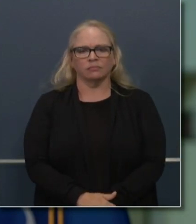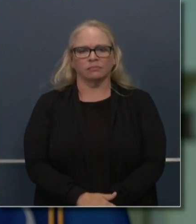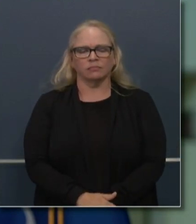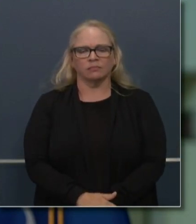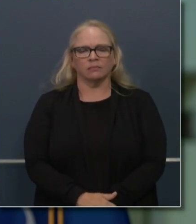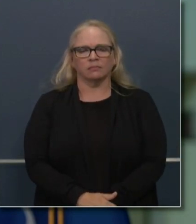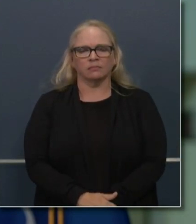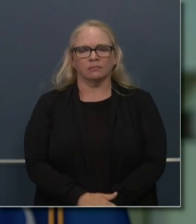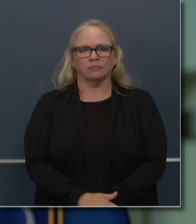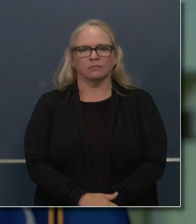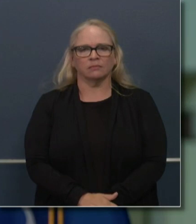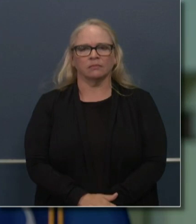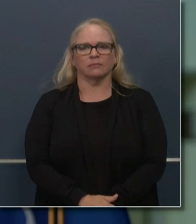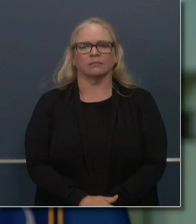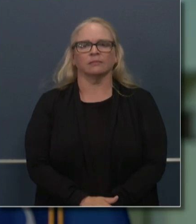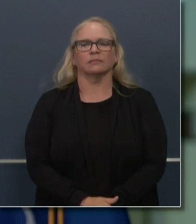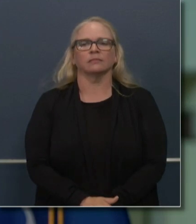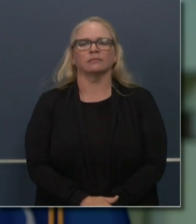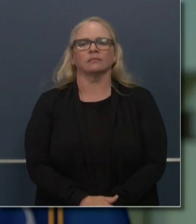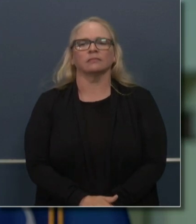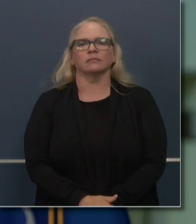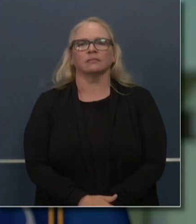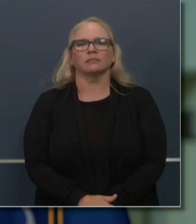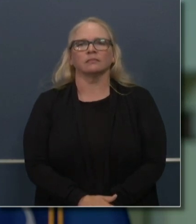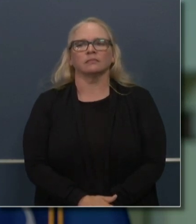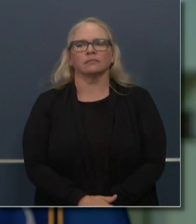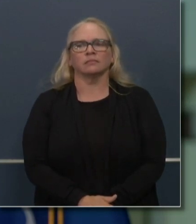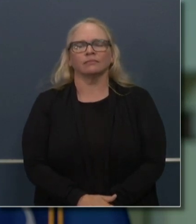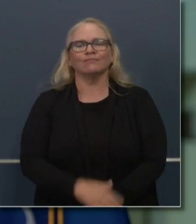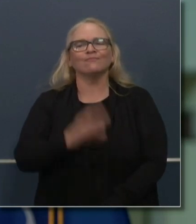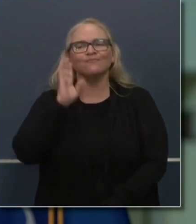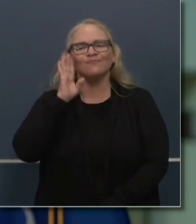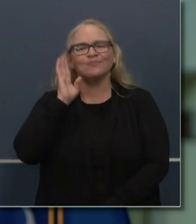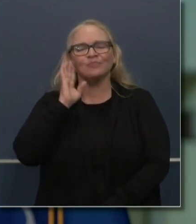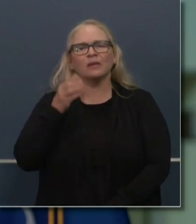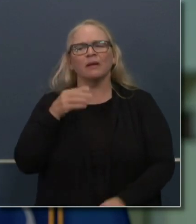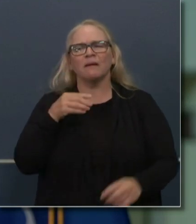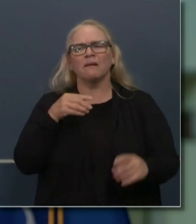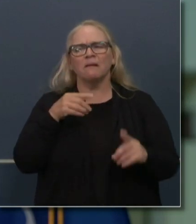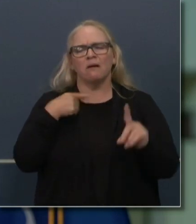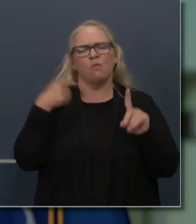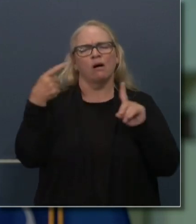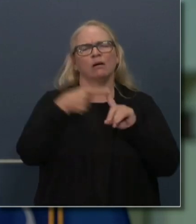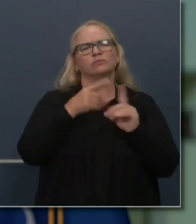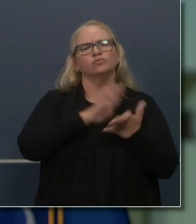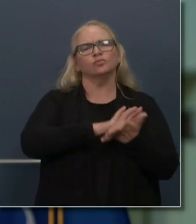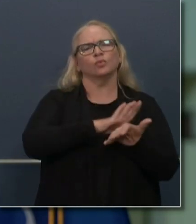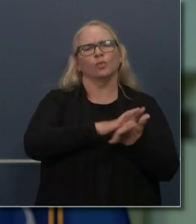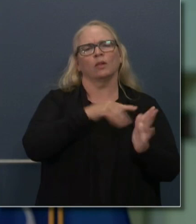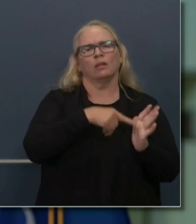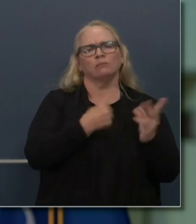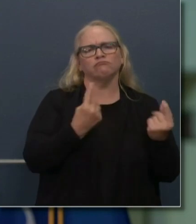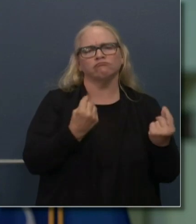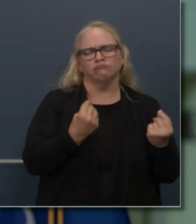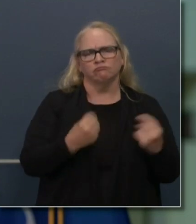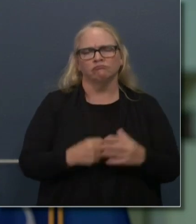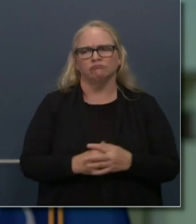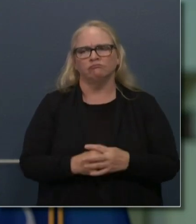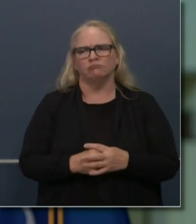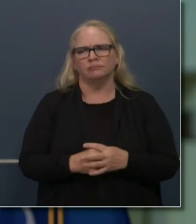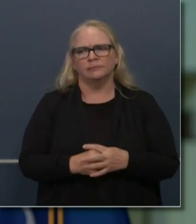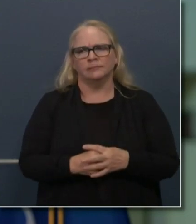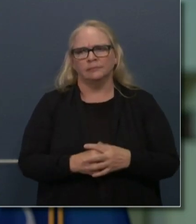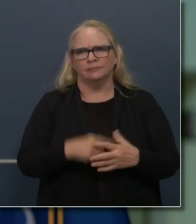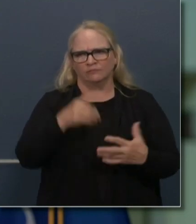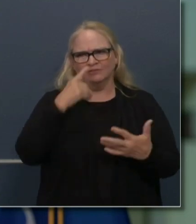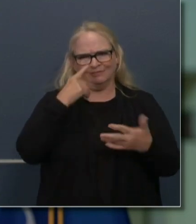Hi, Governor. Thanks for taking my question. With respect to schools, you laid out the criteria last week for schools